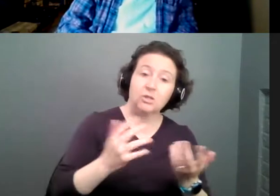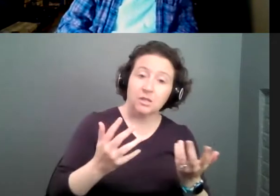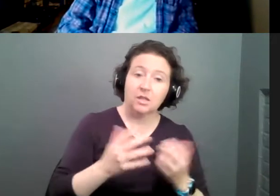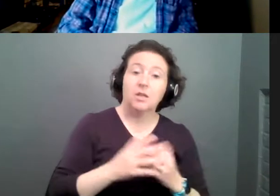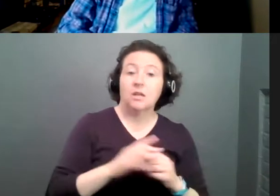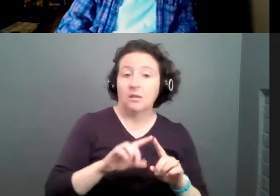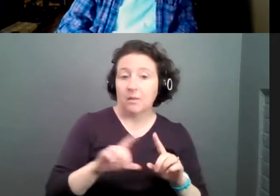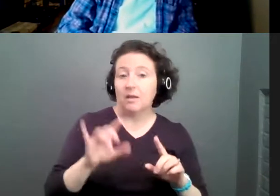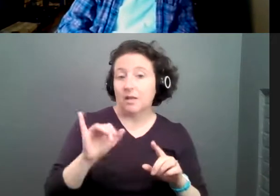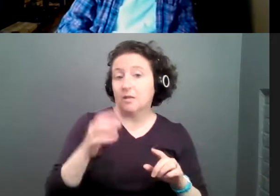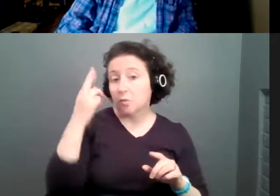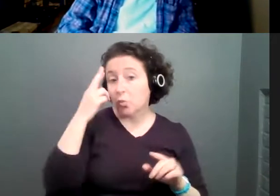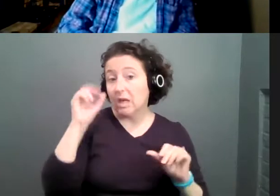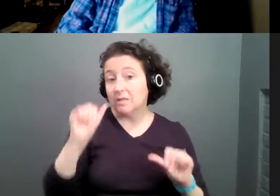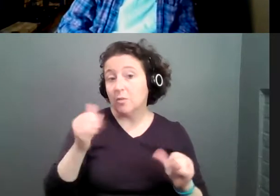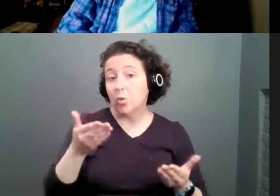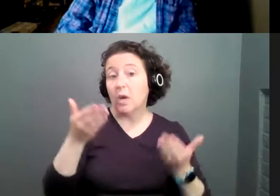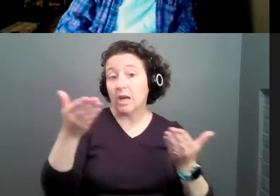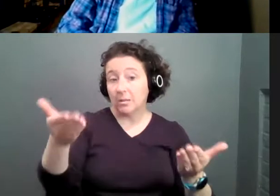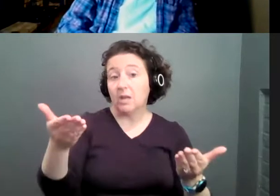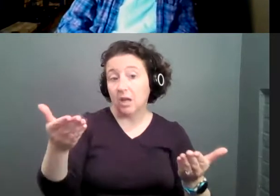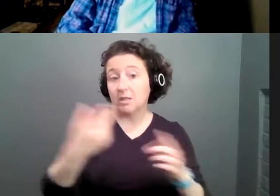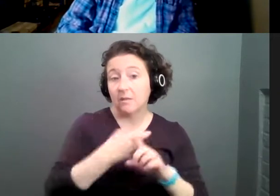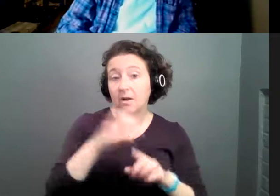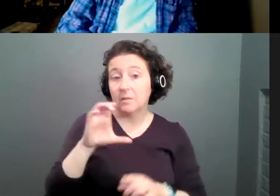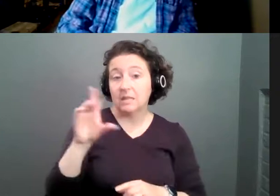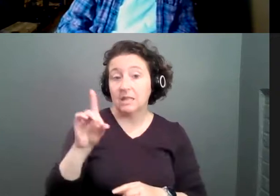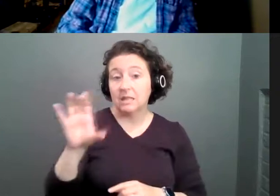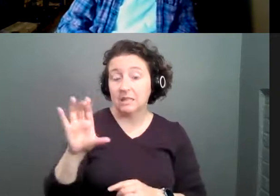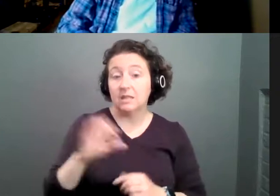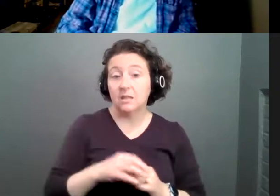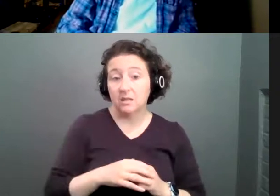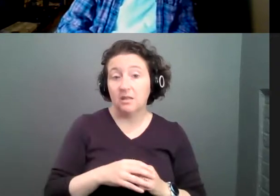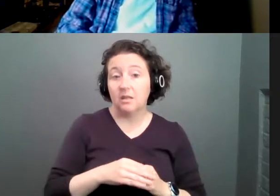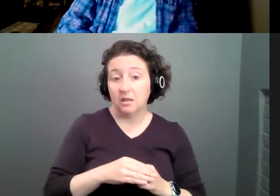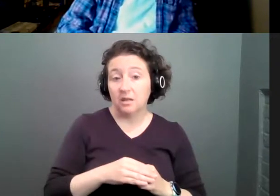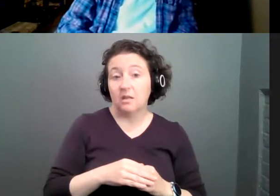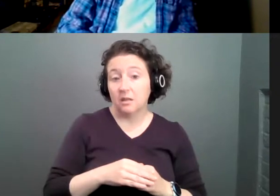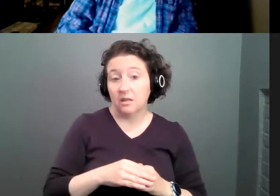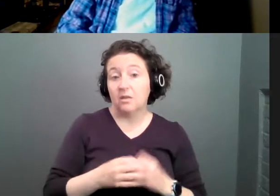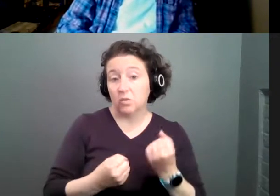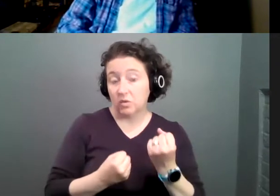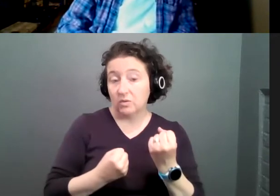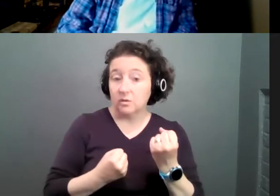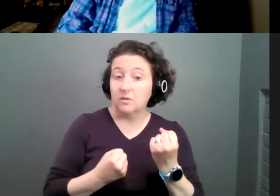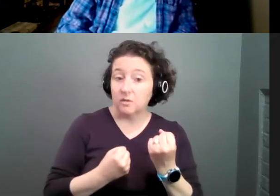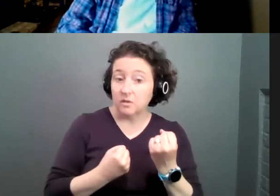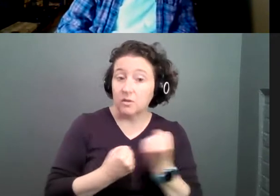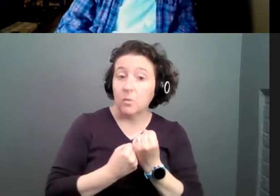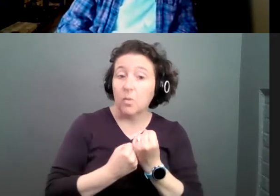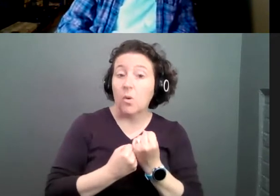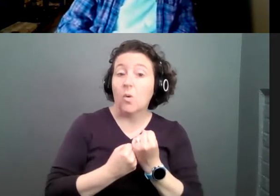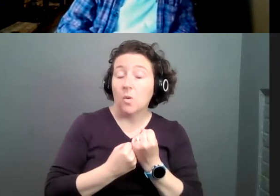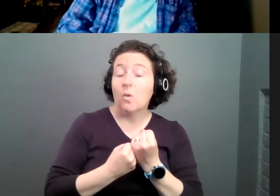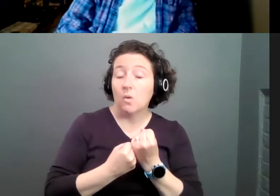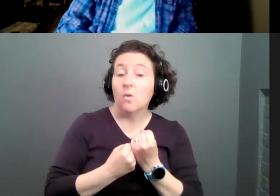is a reasonable recommendation from CDC, supported by a